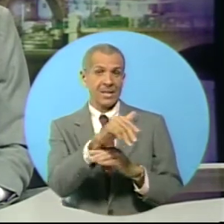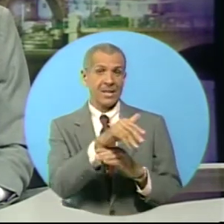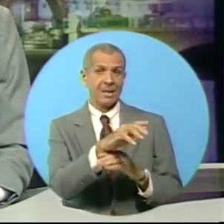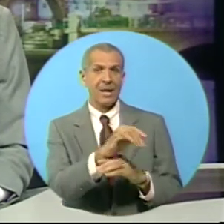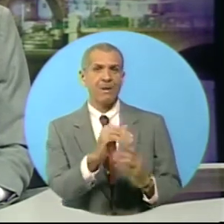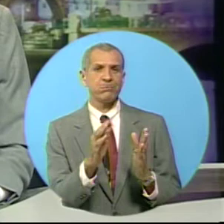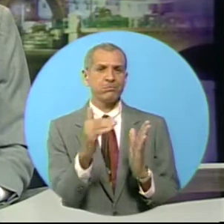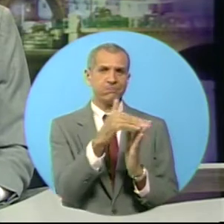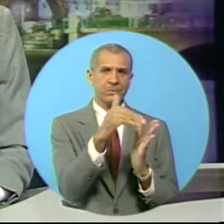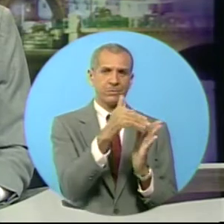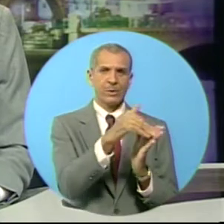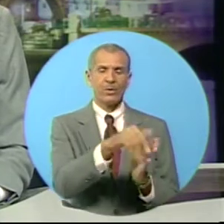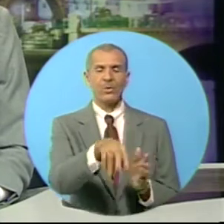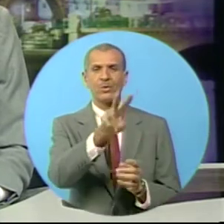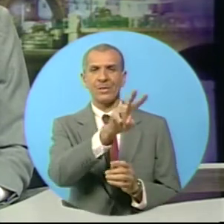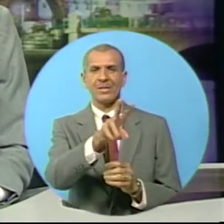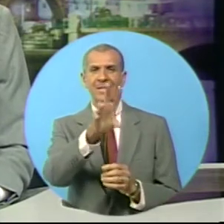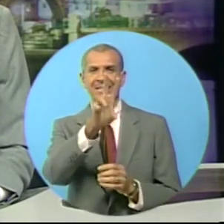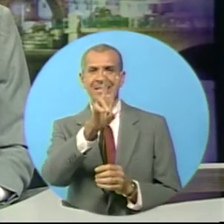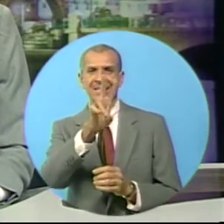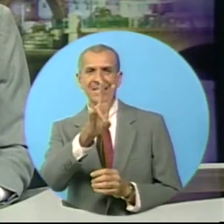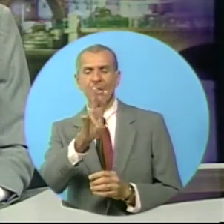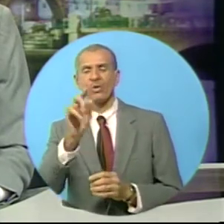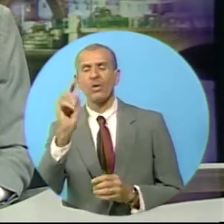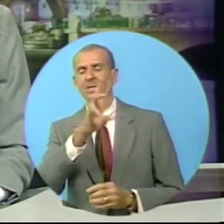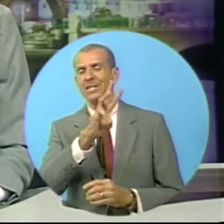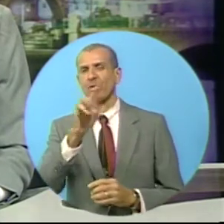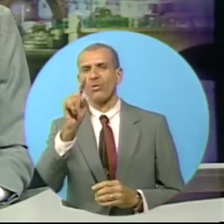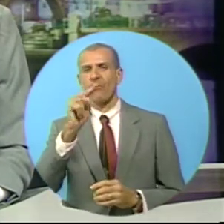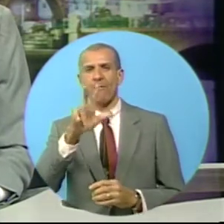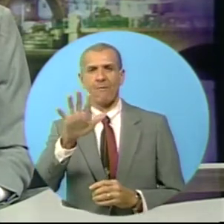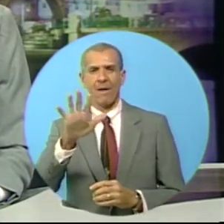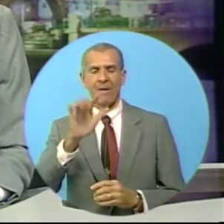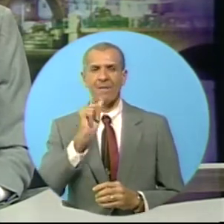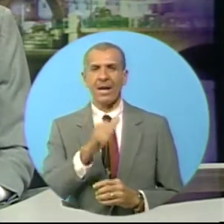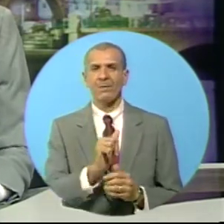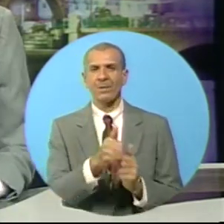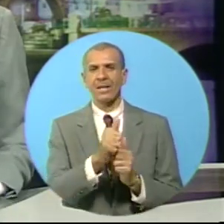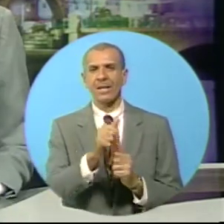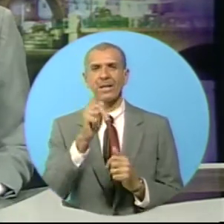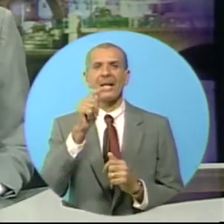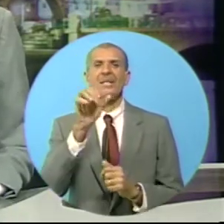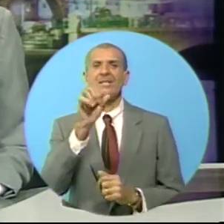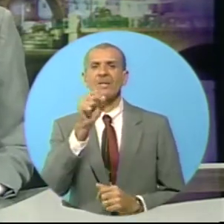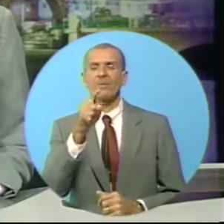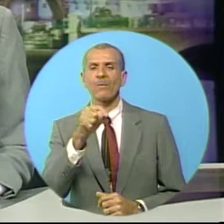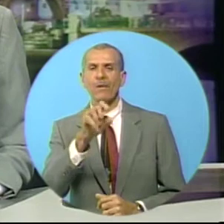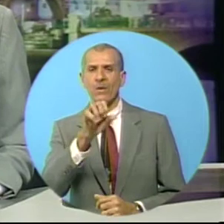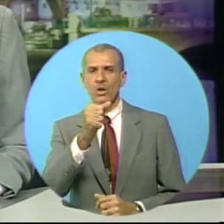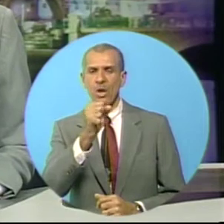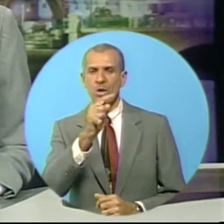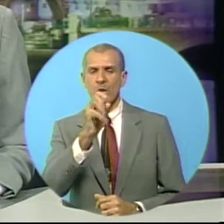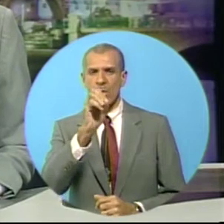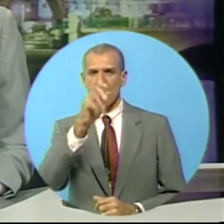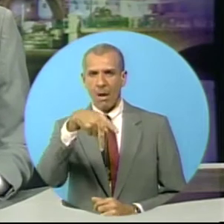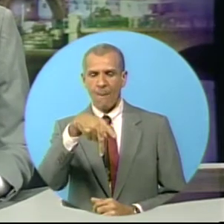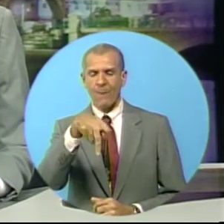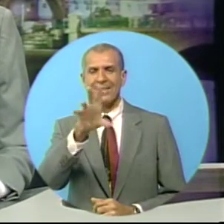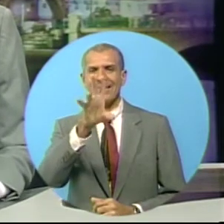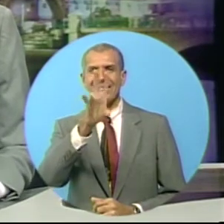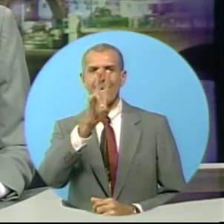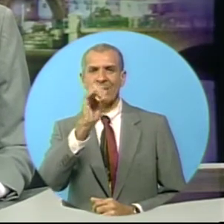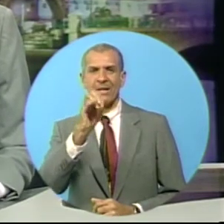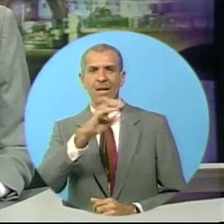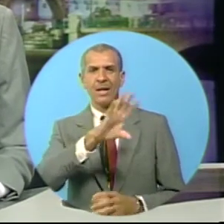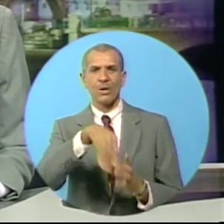hammered 262 for 5 in their 20 overs. Player of the match Kumar Sangakkara top scored with 70, inclusive of 6